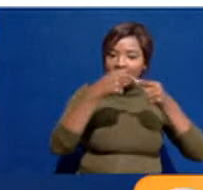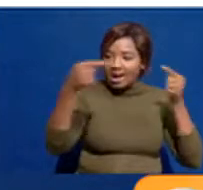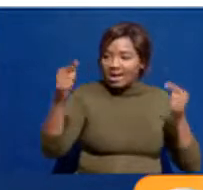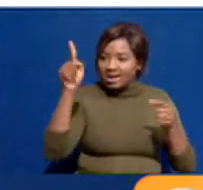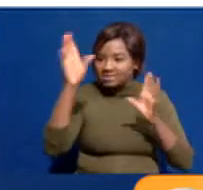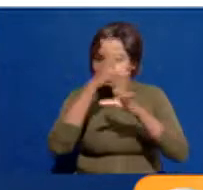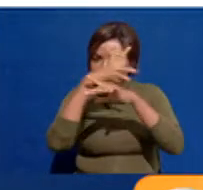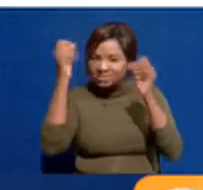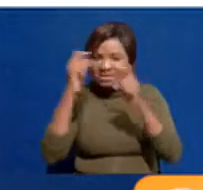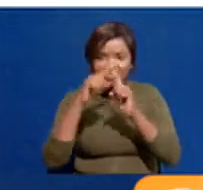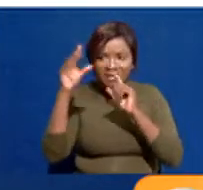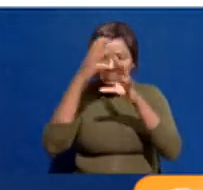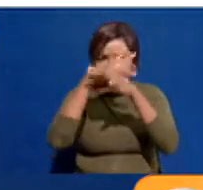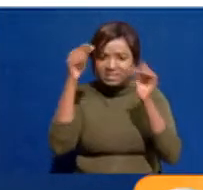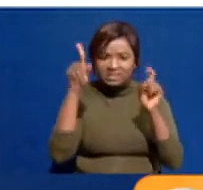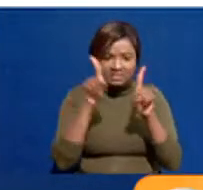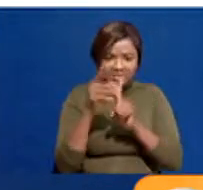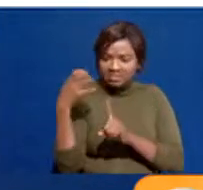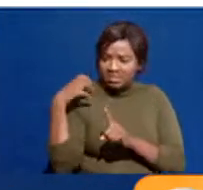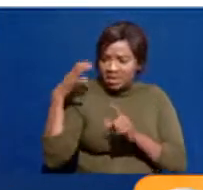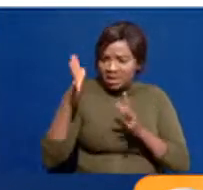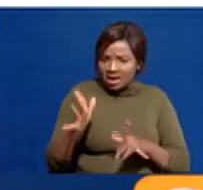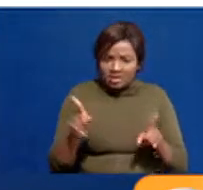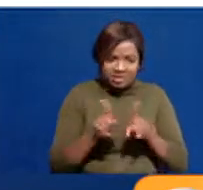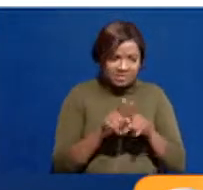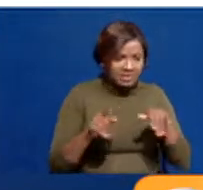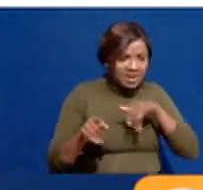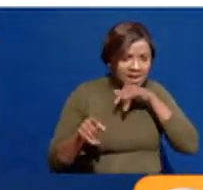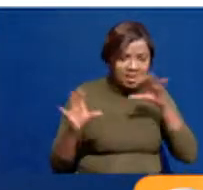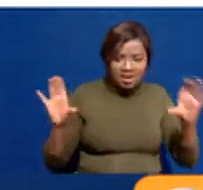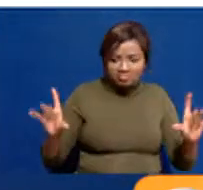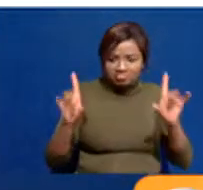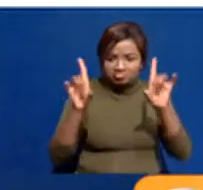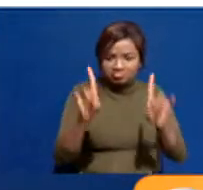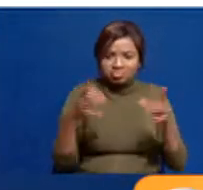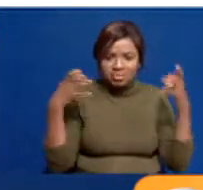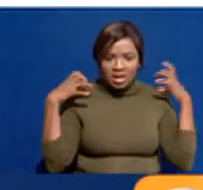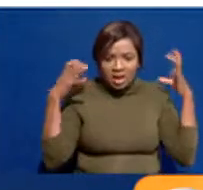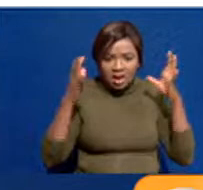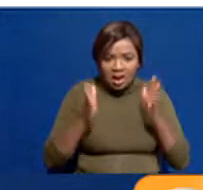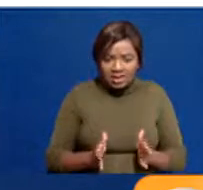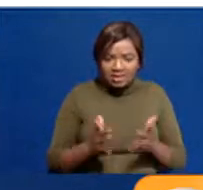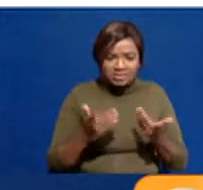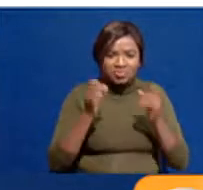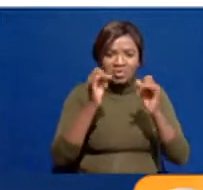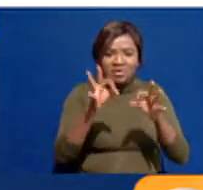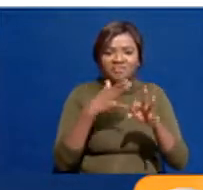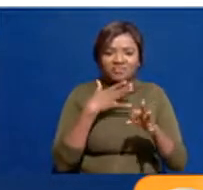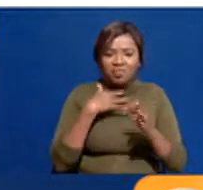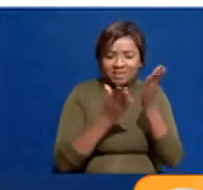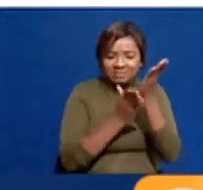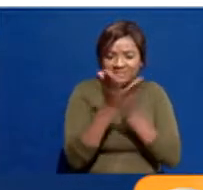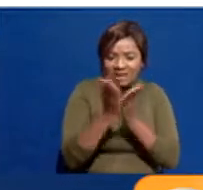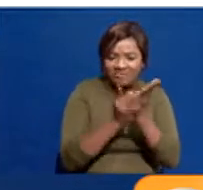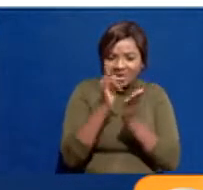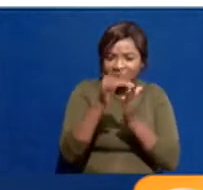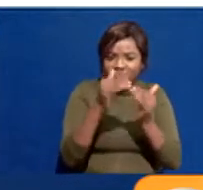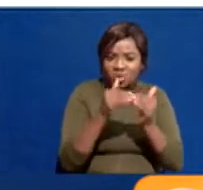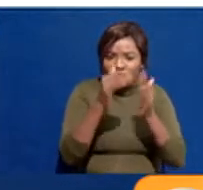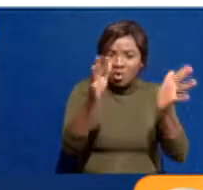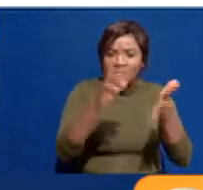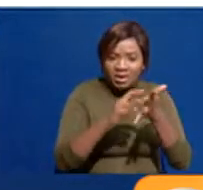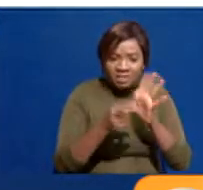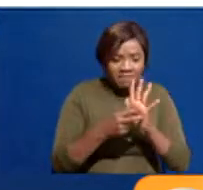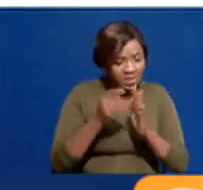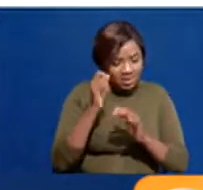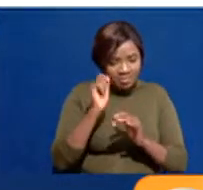candidate in the election, just like Raila Odinga was a candidate in the same election. So if you want servers to be opened, is this the right